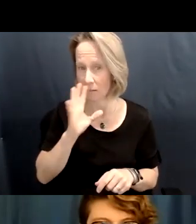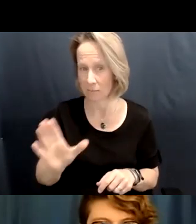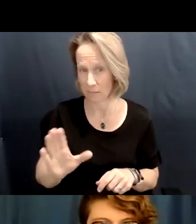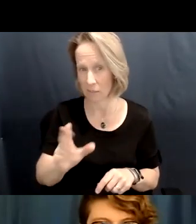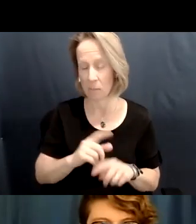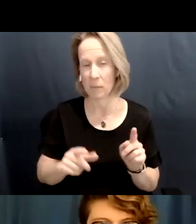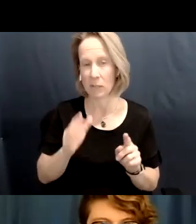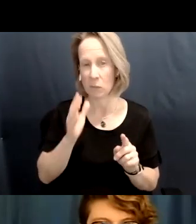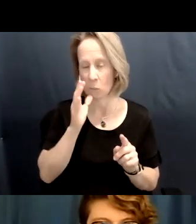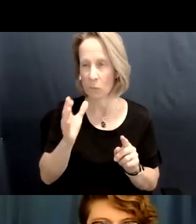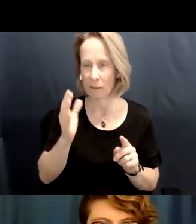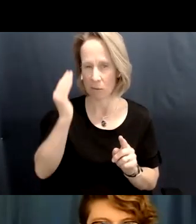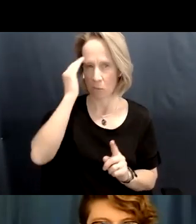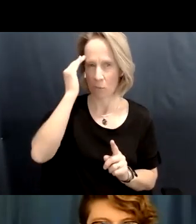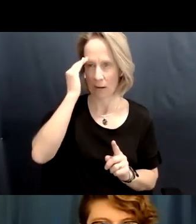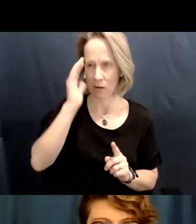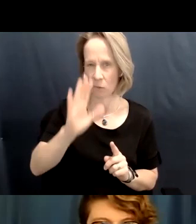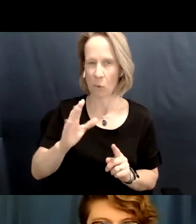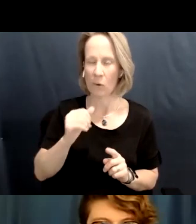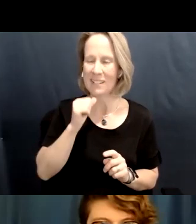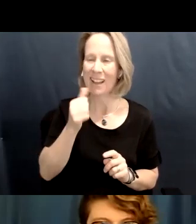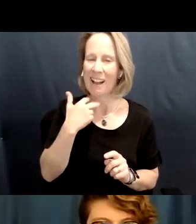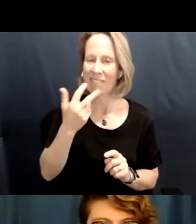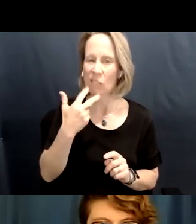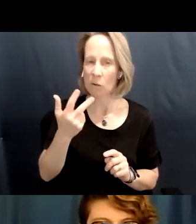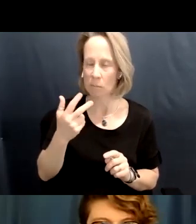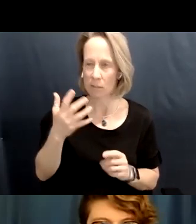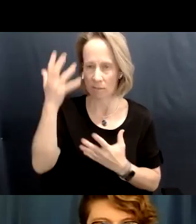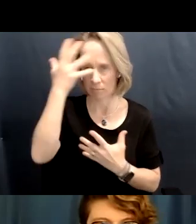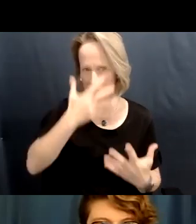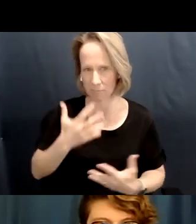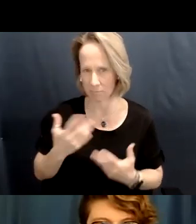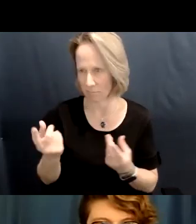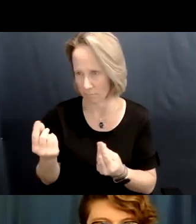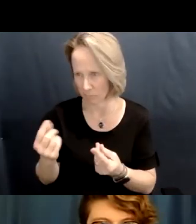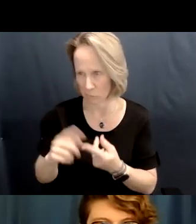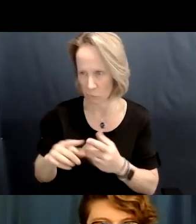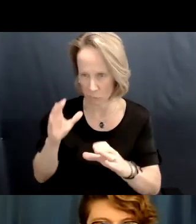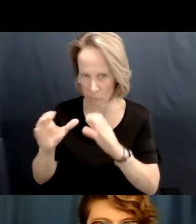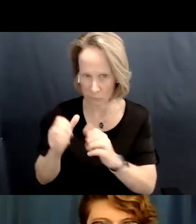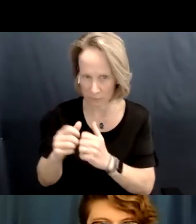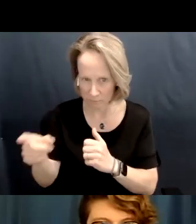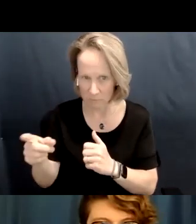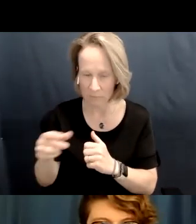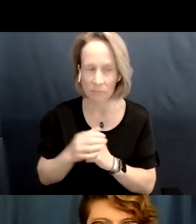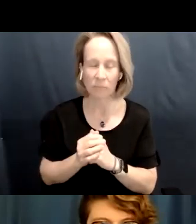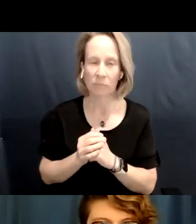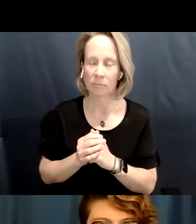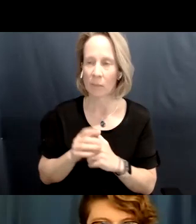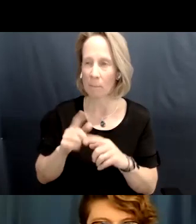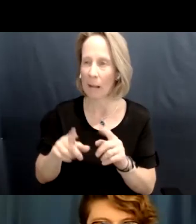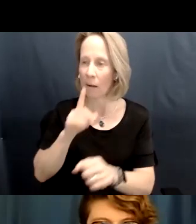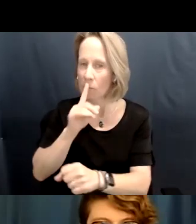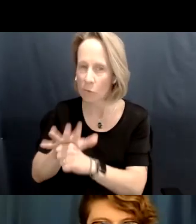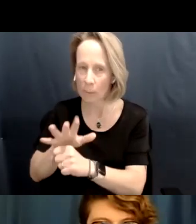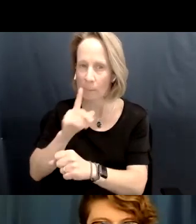really mindful of what are those nonverbal cues. What does that nonverbal communication look like that affirms what that